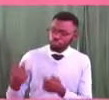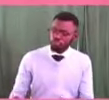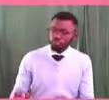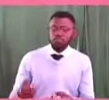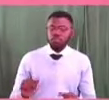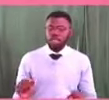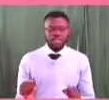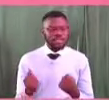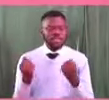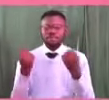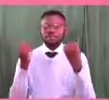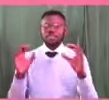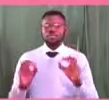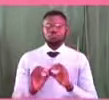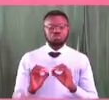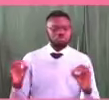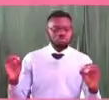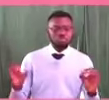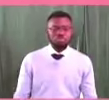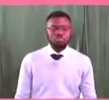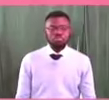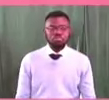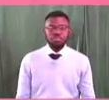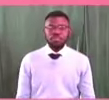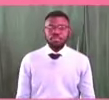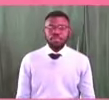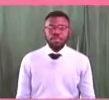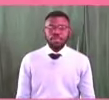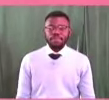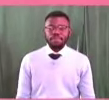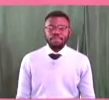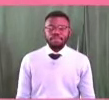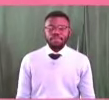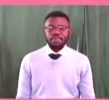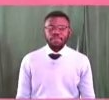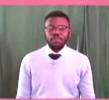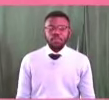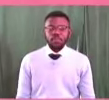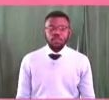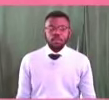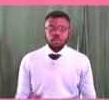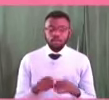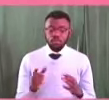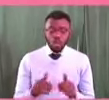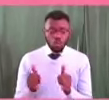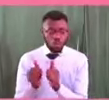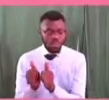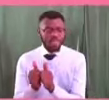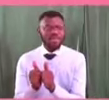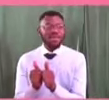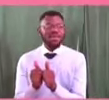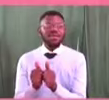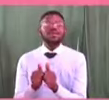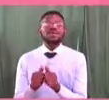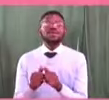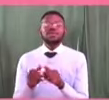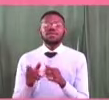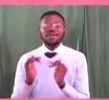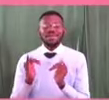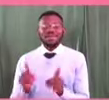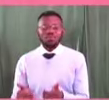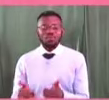savings. And with the new program, I want to